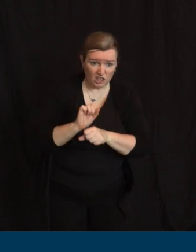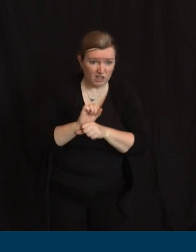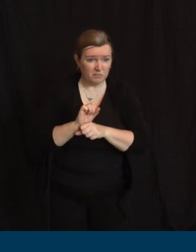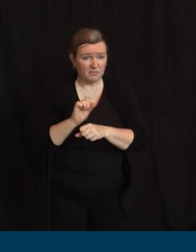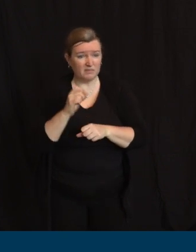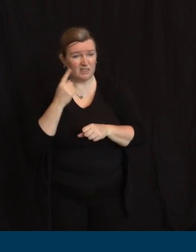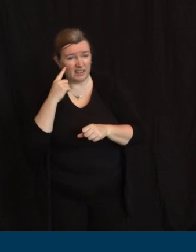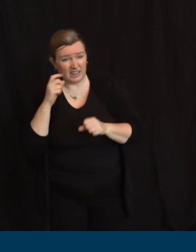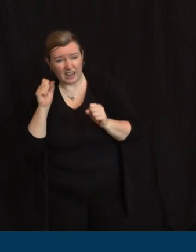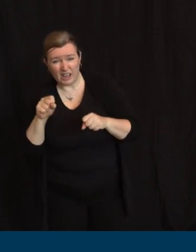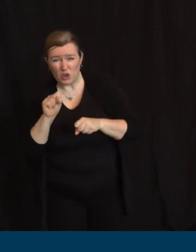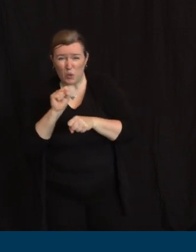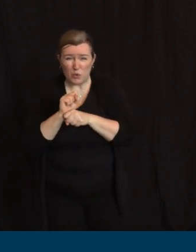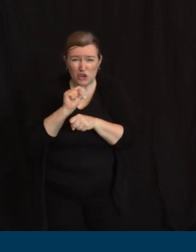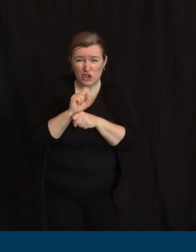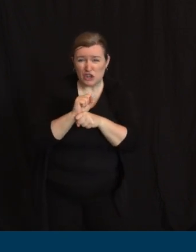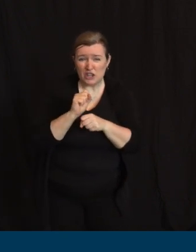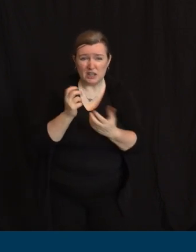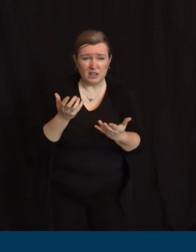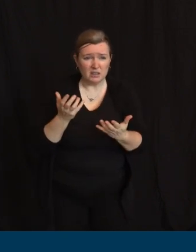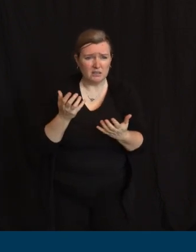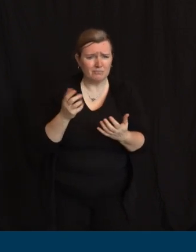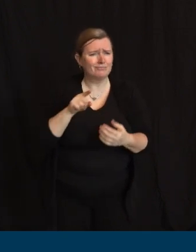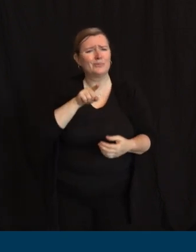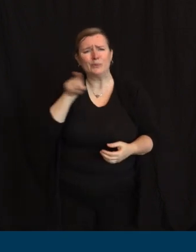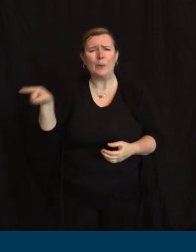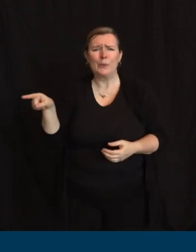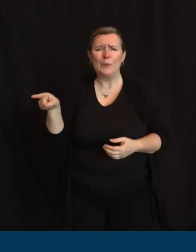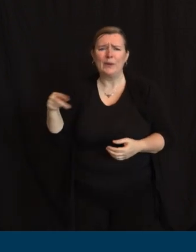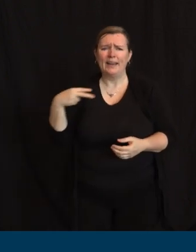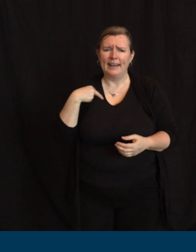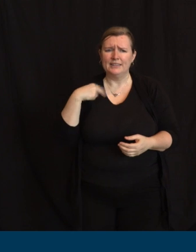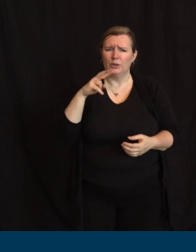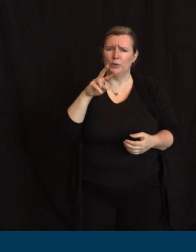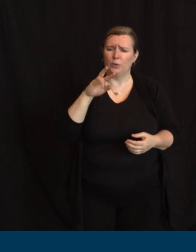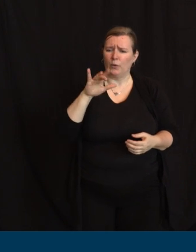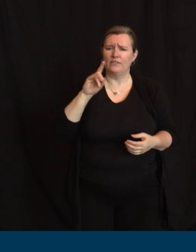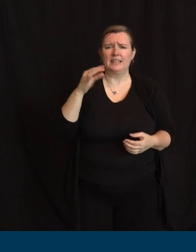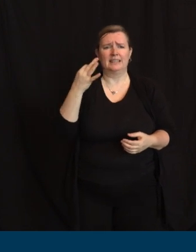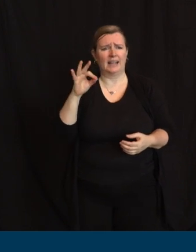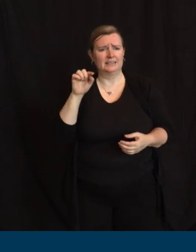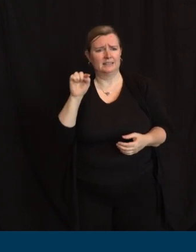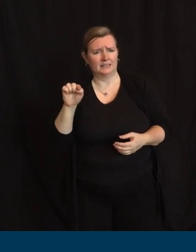still work, please visit the jobs portal, again available at